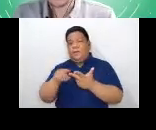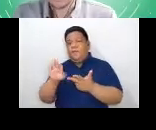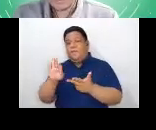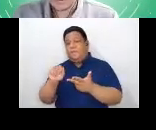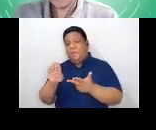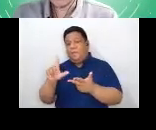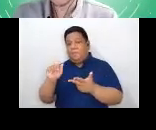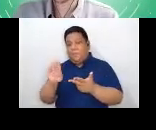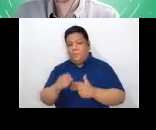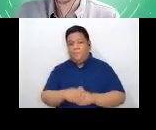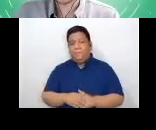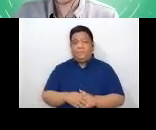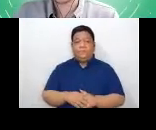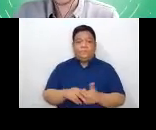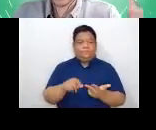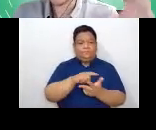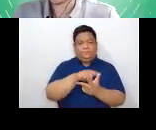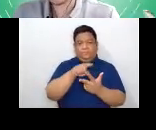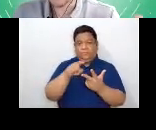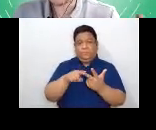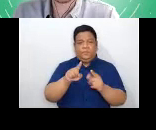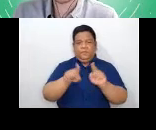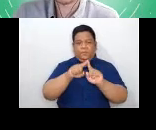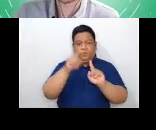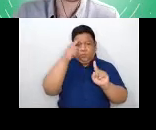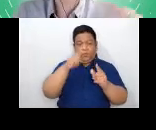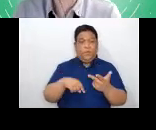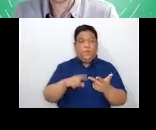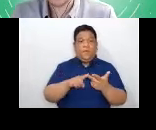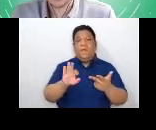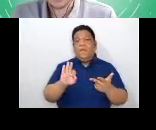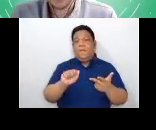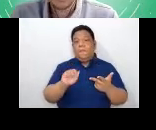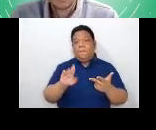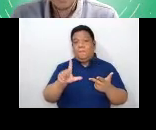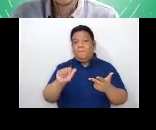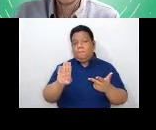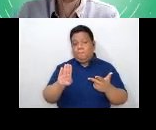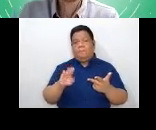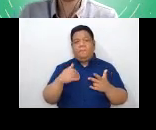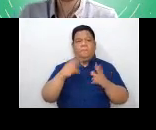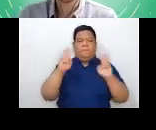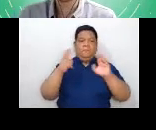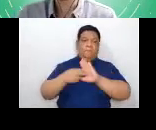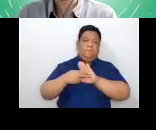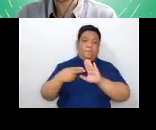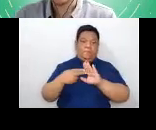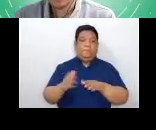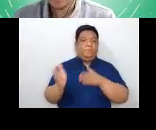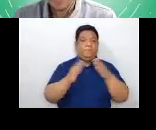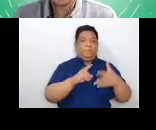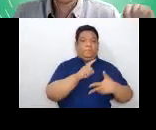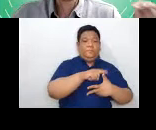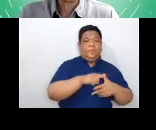different forms have different objectives. And in the case of the fab lab, may even be branded to some degree. So the first one is called a